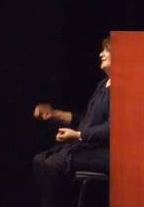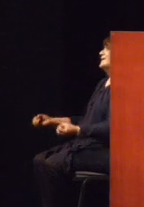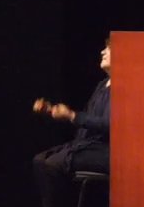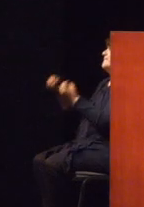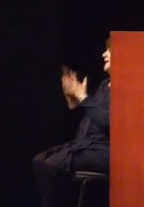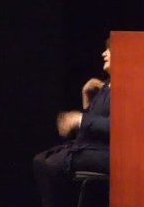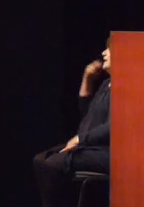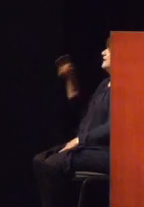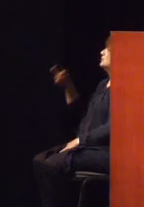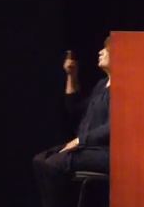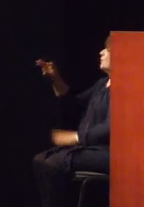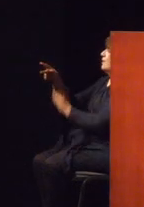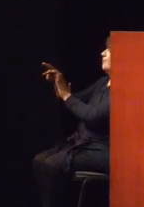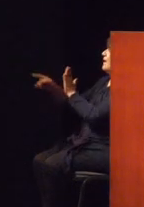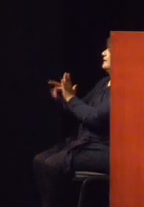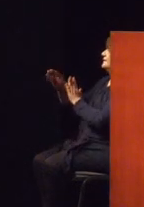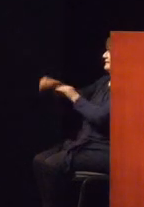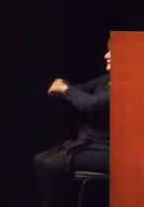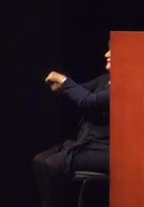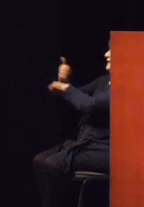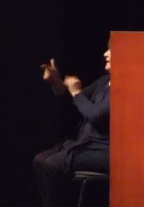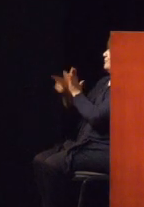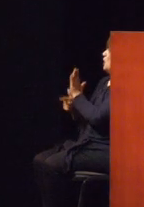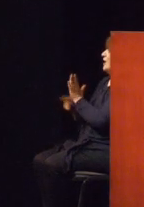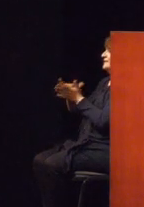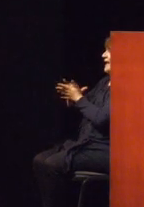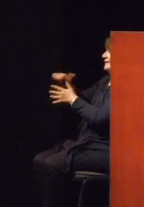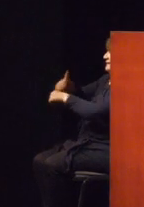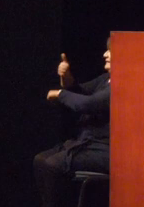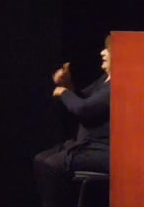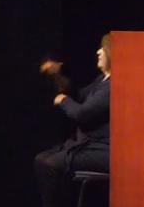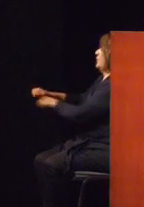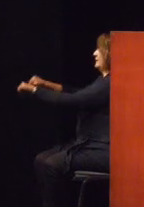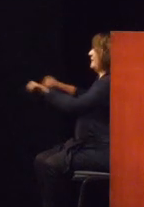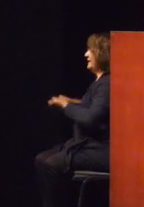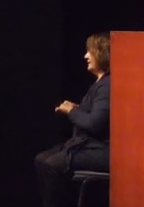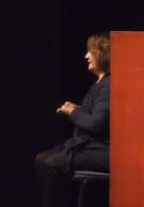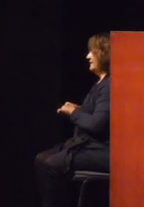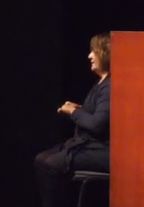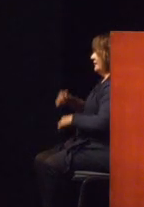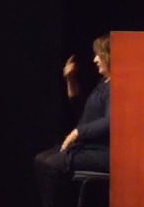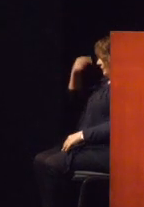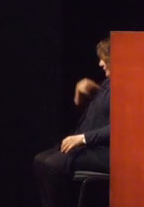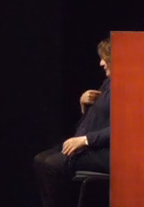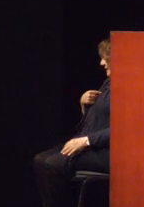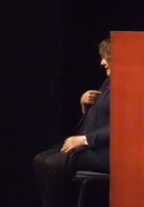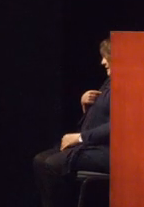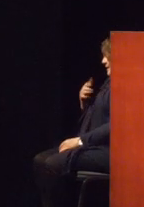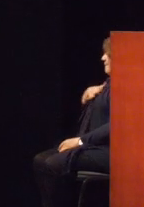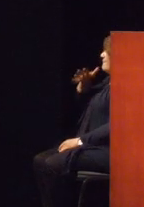historical policy and law that goes into creating those spaces. So